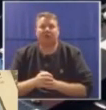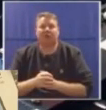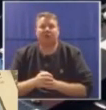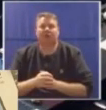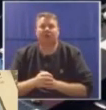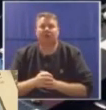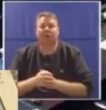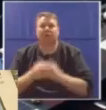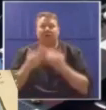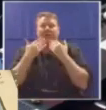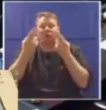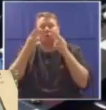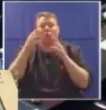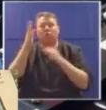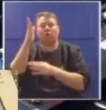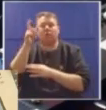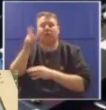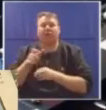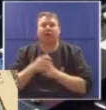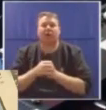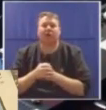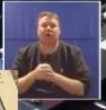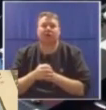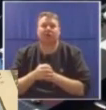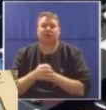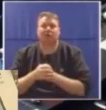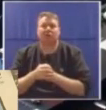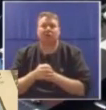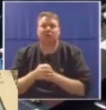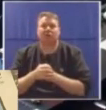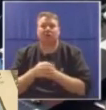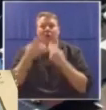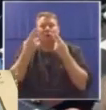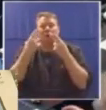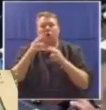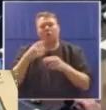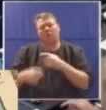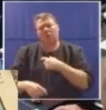Thank you, Honorable Speaker. Honorable President,